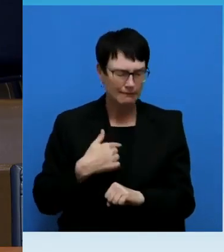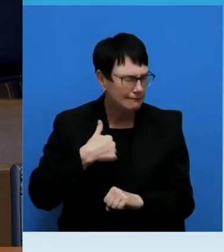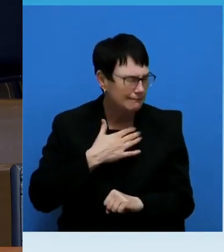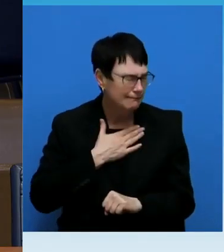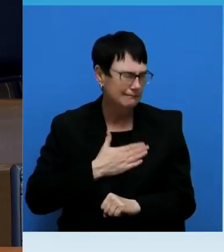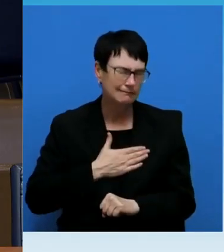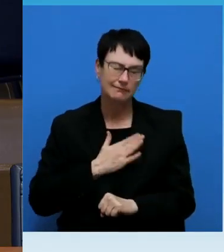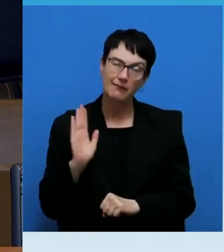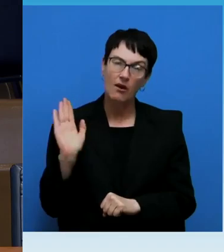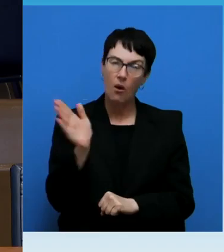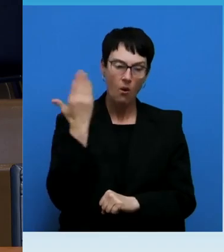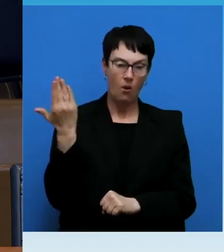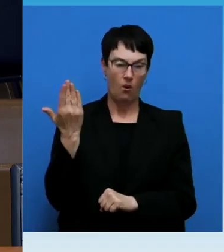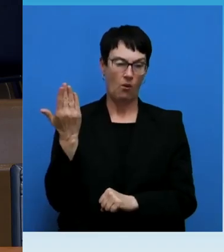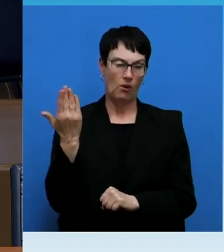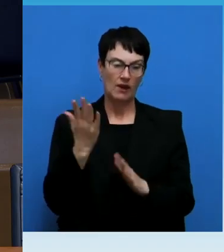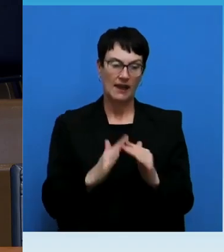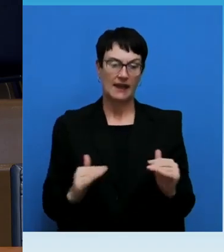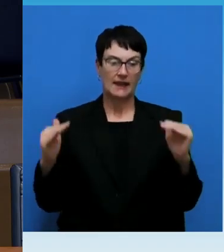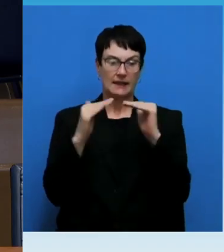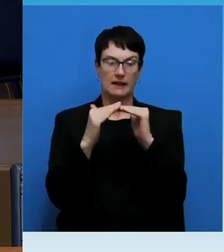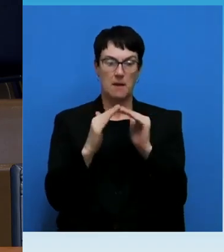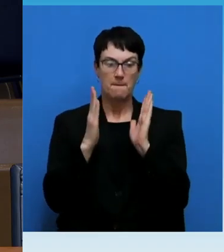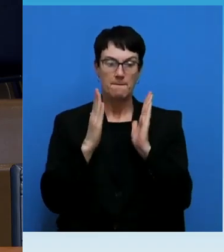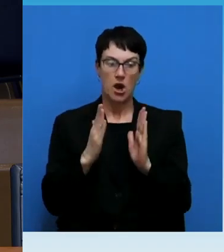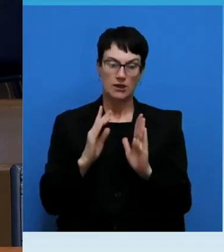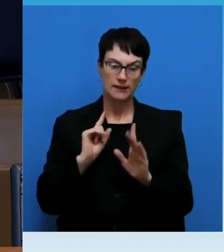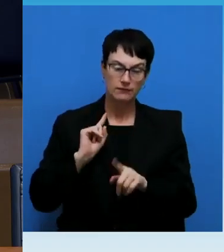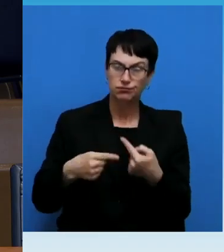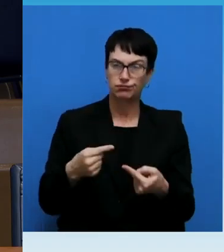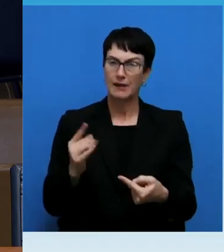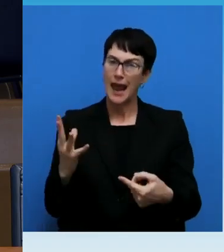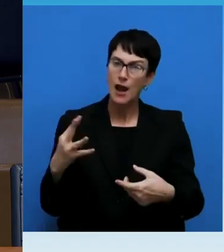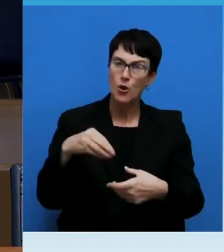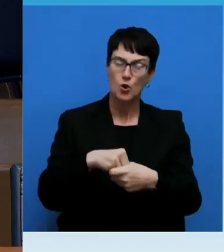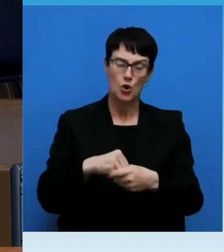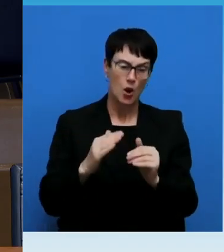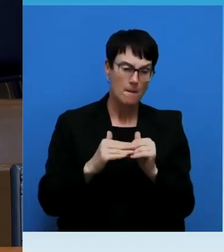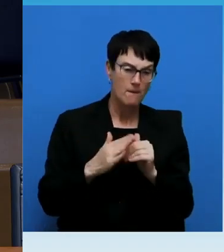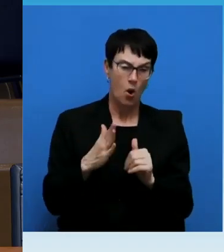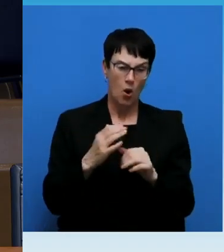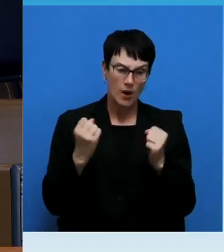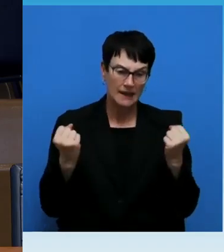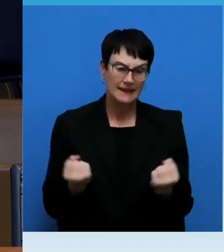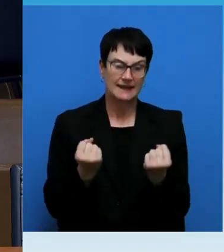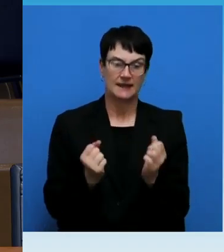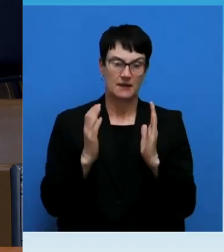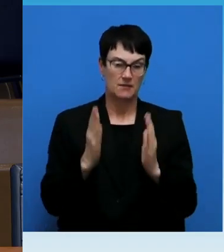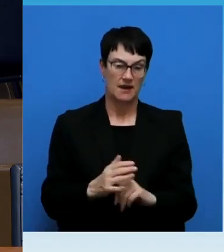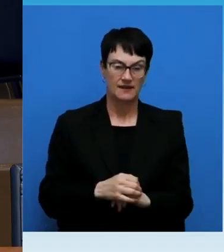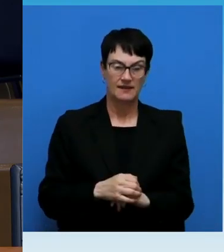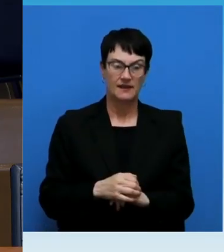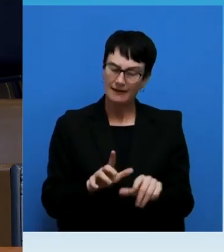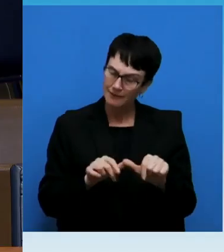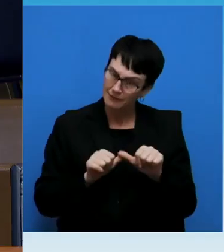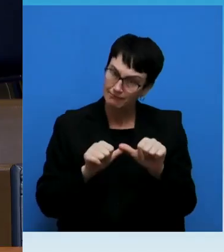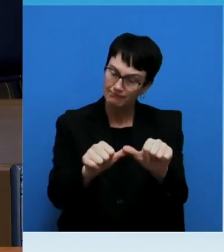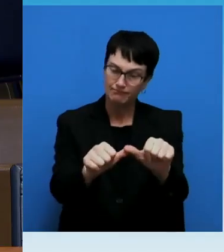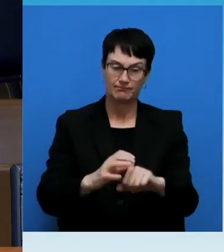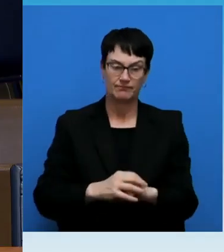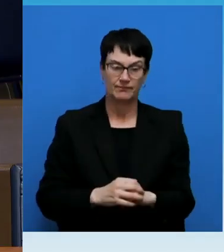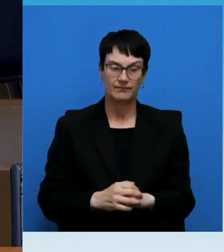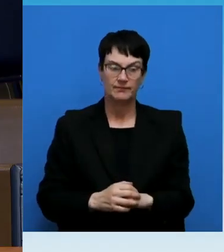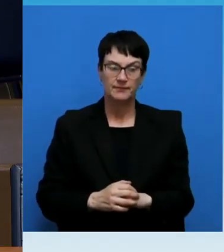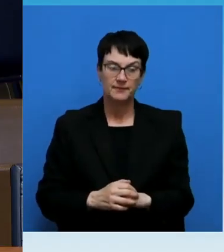Persistent gaps in implementation, resource allocation, accessibility, and data continue to challenge our collective ambition.